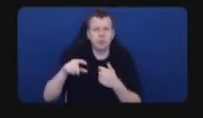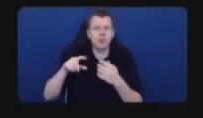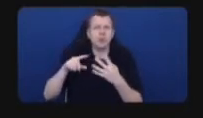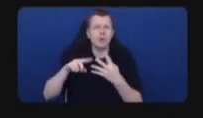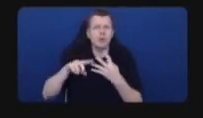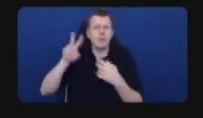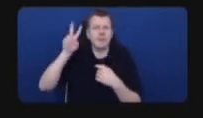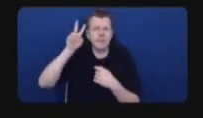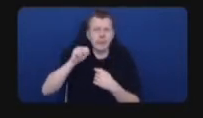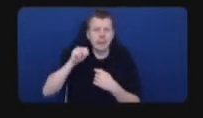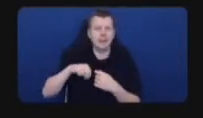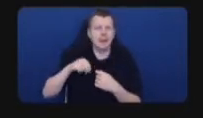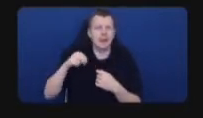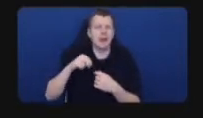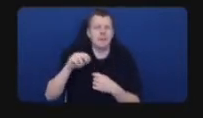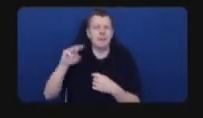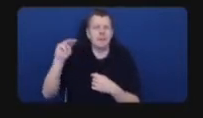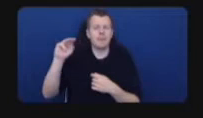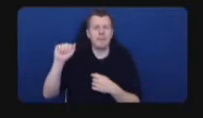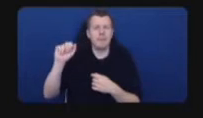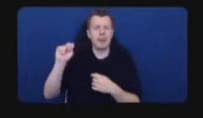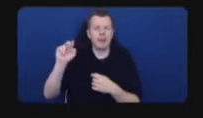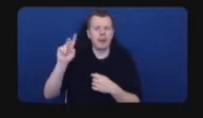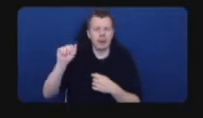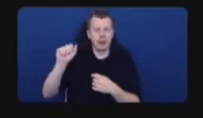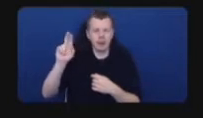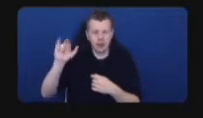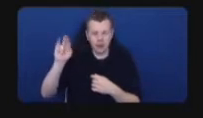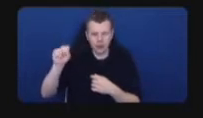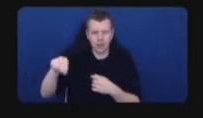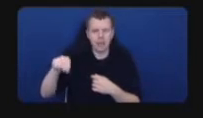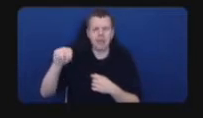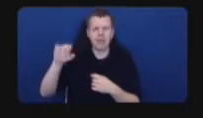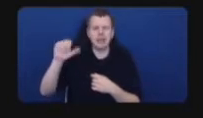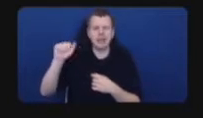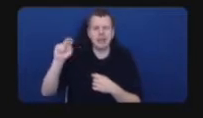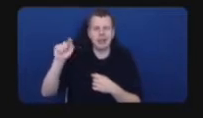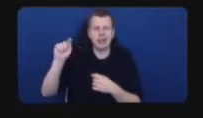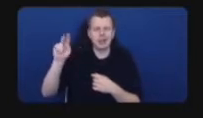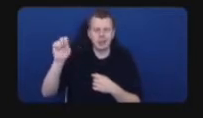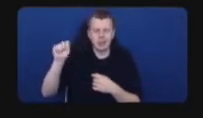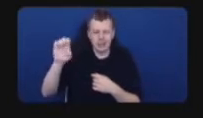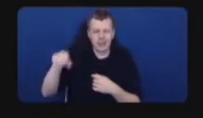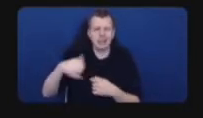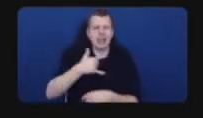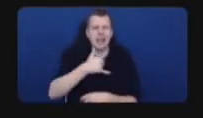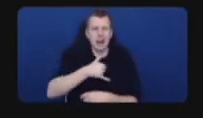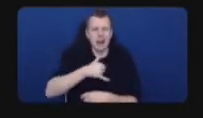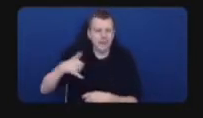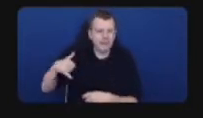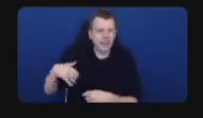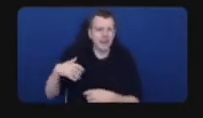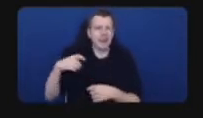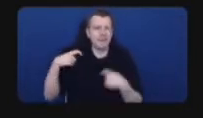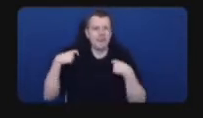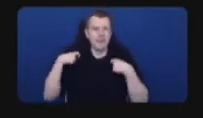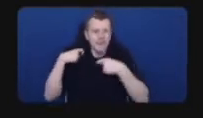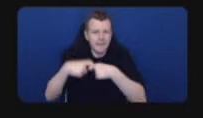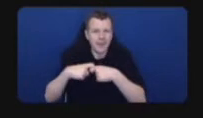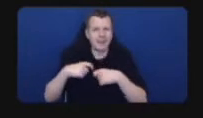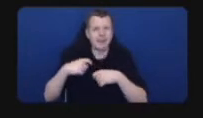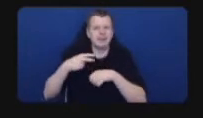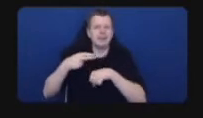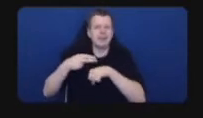Vietnamese, Mandarin, Cantonese, Arabic, Spanish, and Haitian Creole.